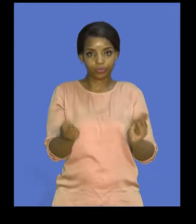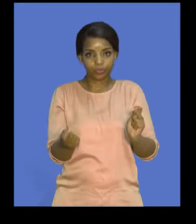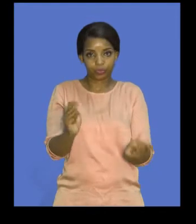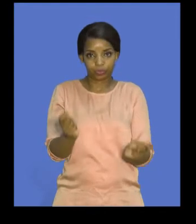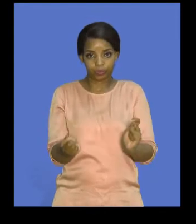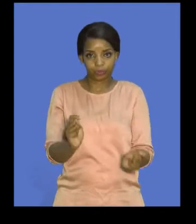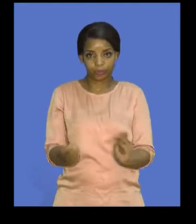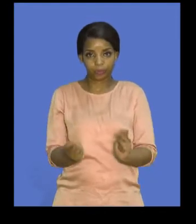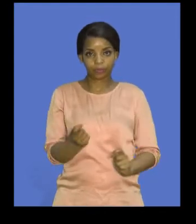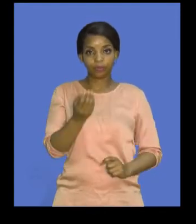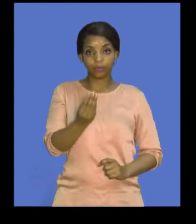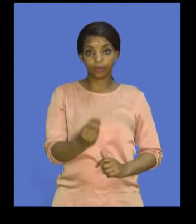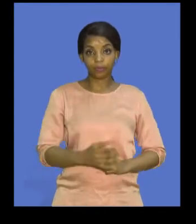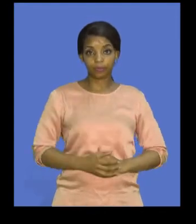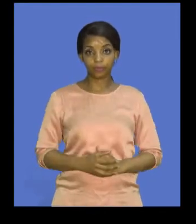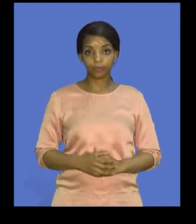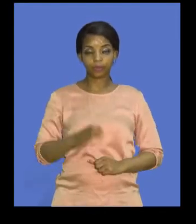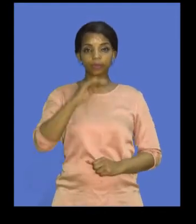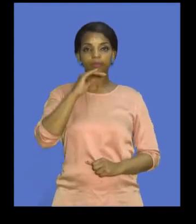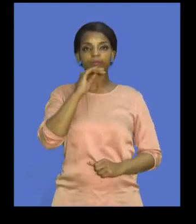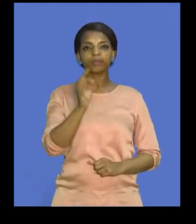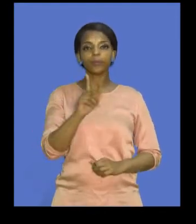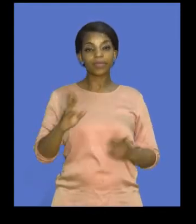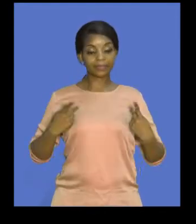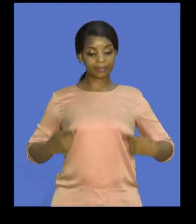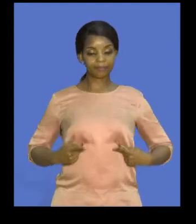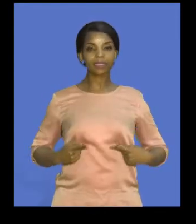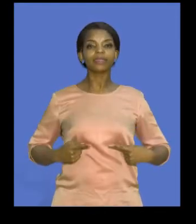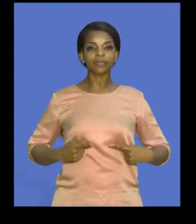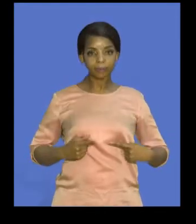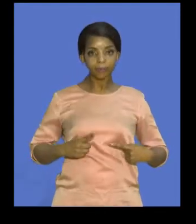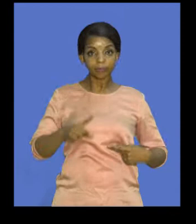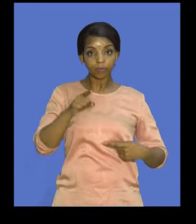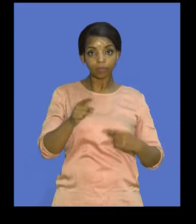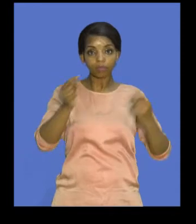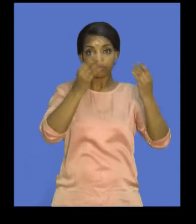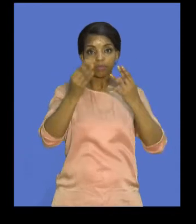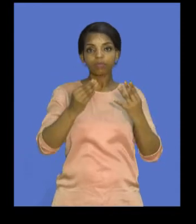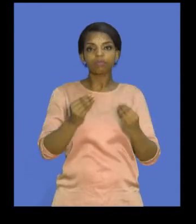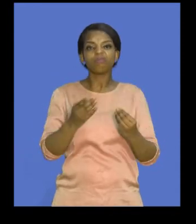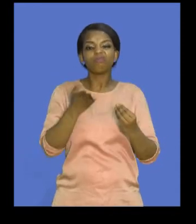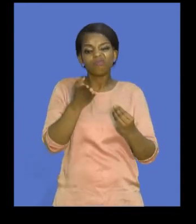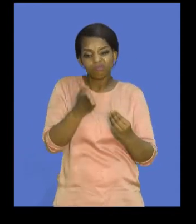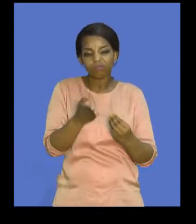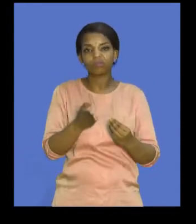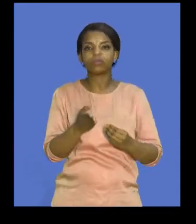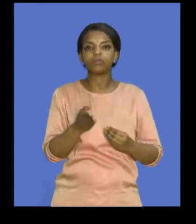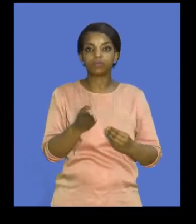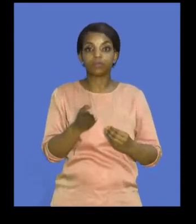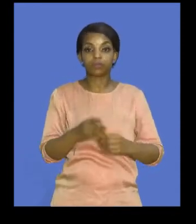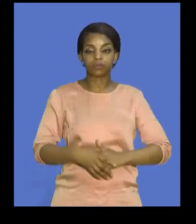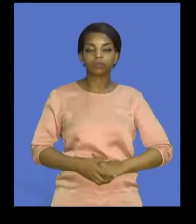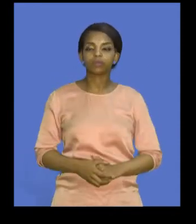quantity that is manipulated, okay? The physical quantity, okay? Physical